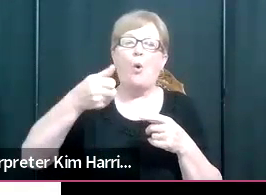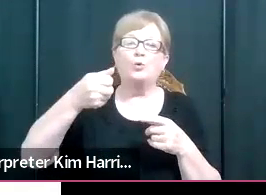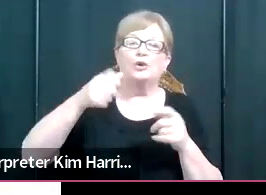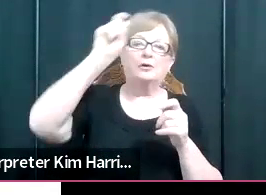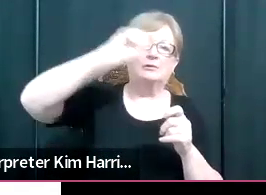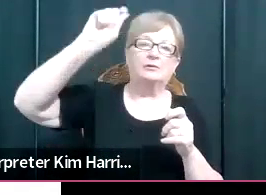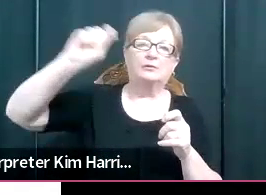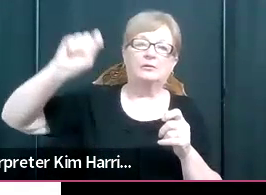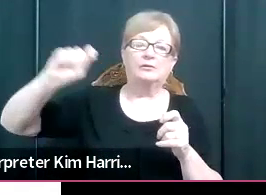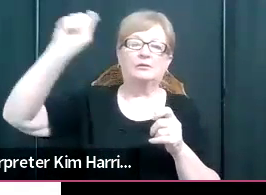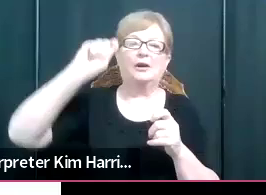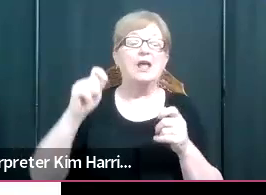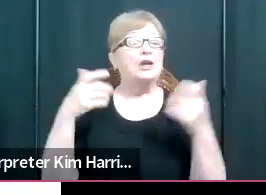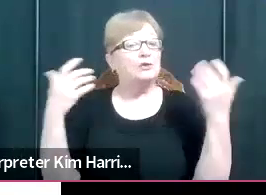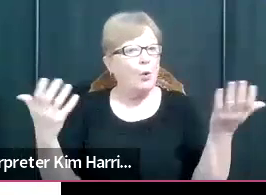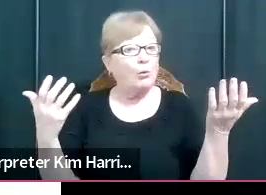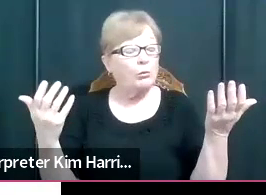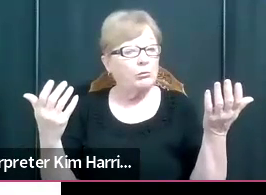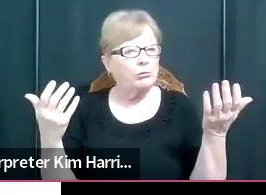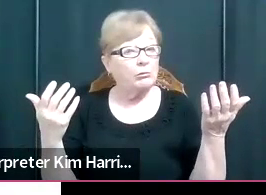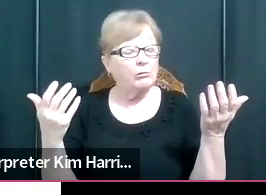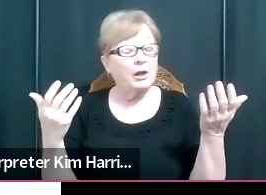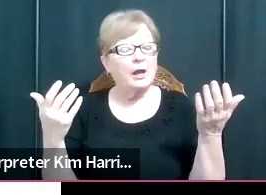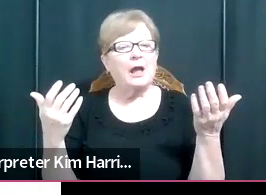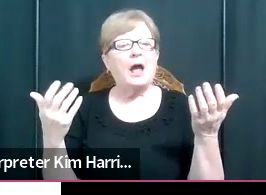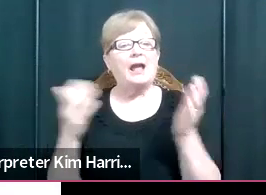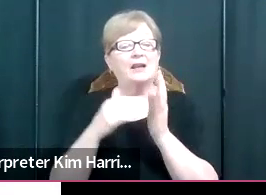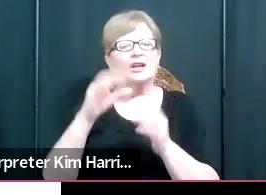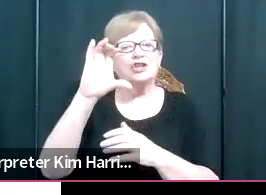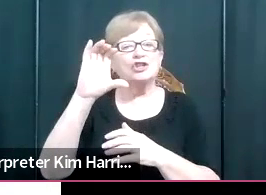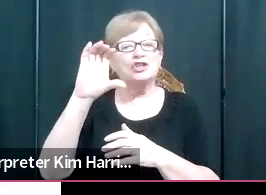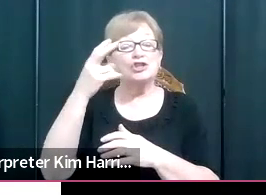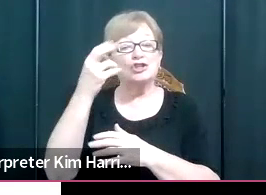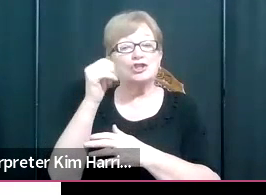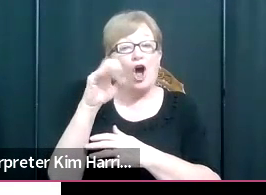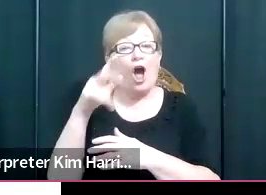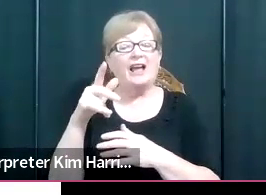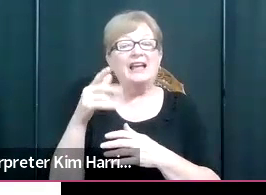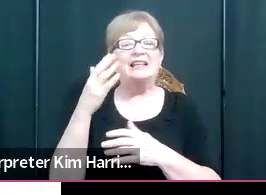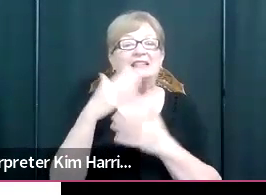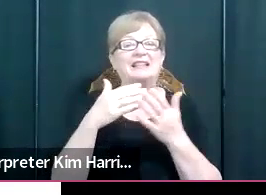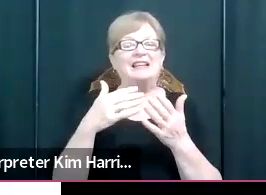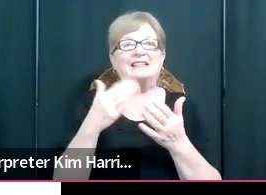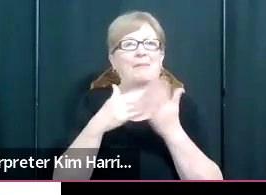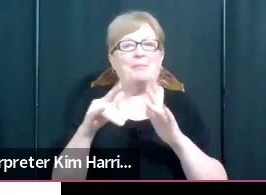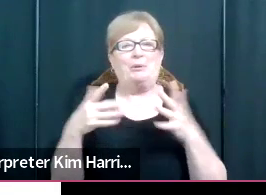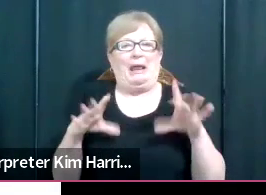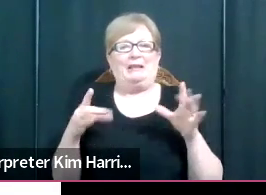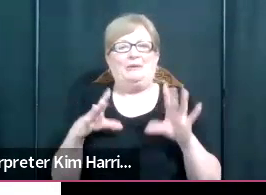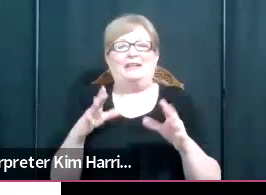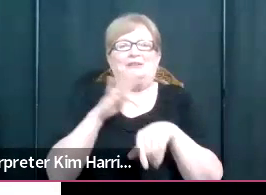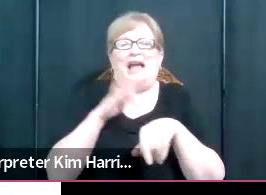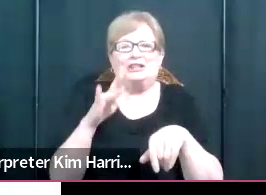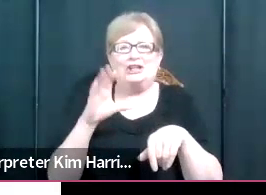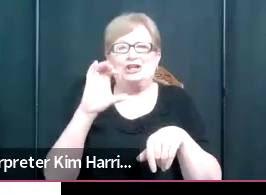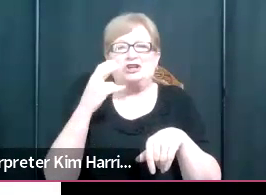So again, because chalk gives a lot of people the ick. So just ways that you can still